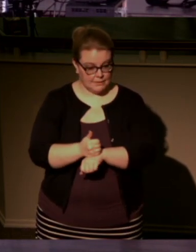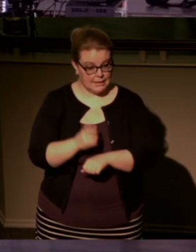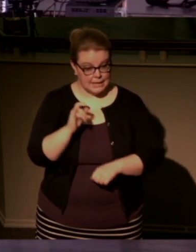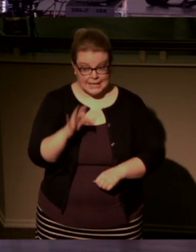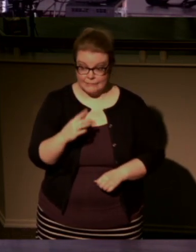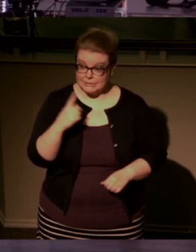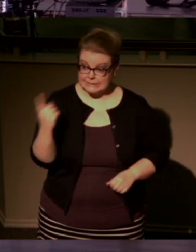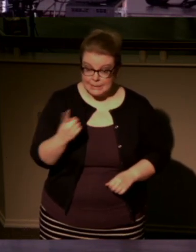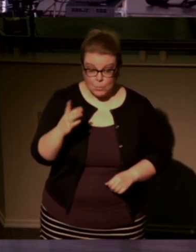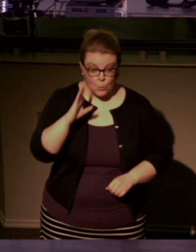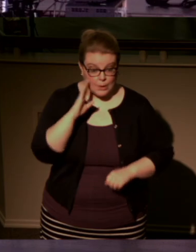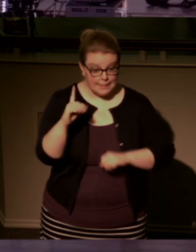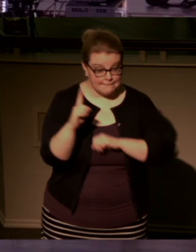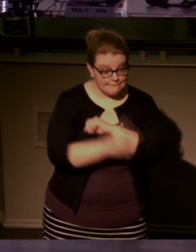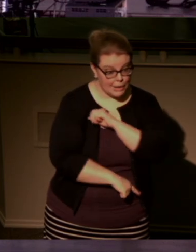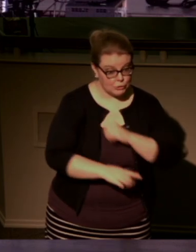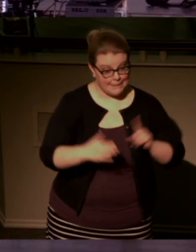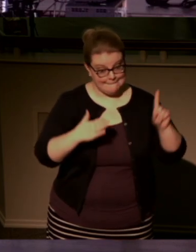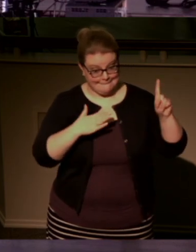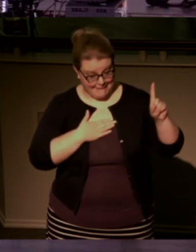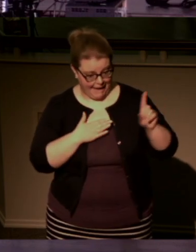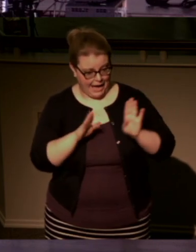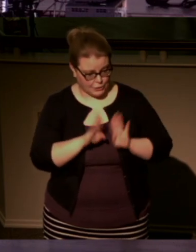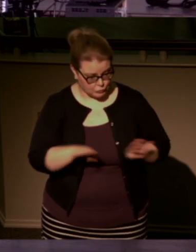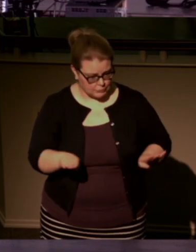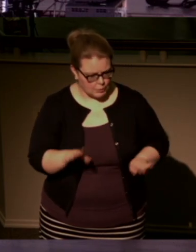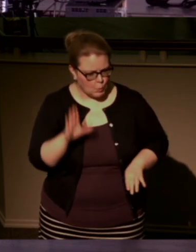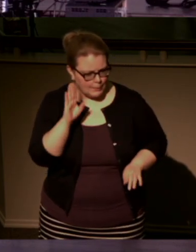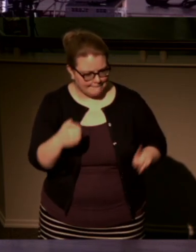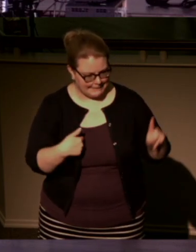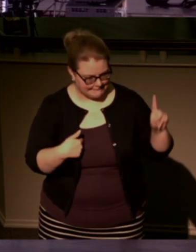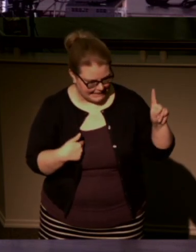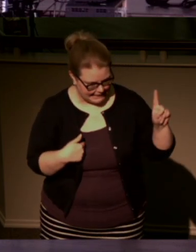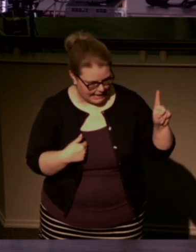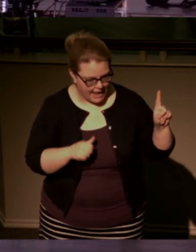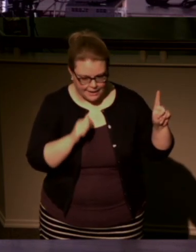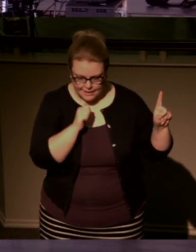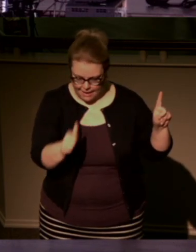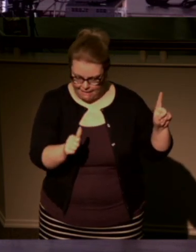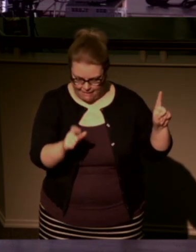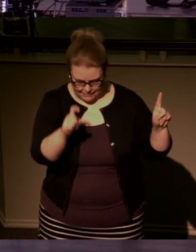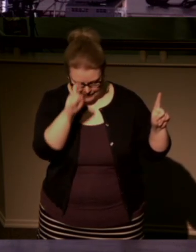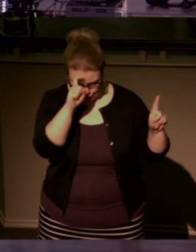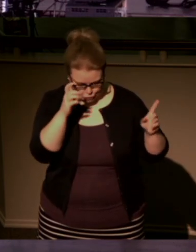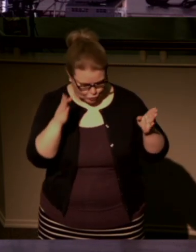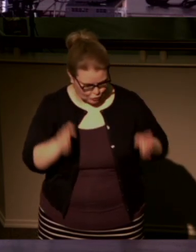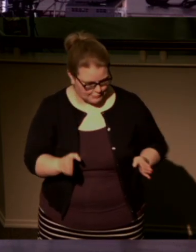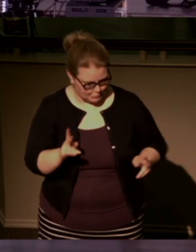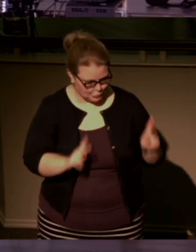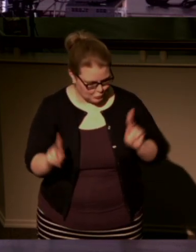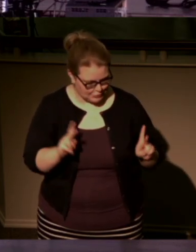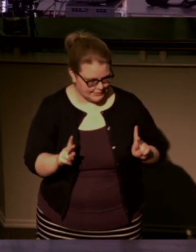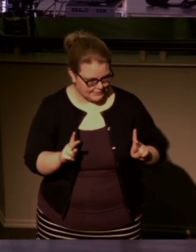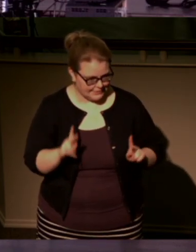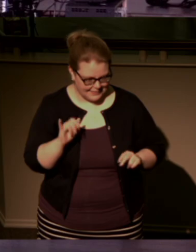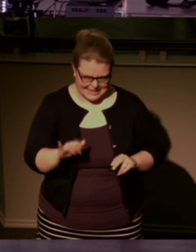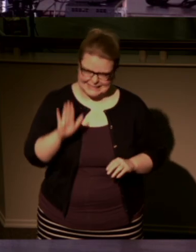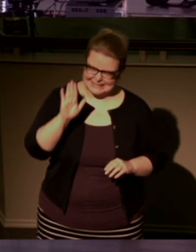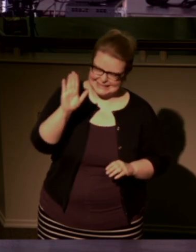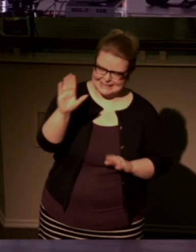his children, it's going to be him, not the Egyptians. That's in God's character.